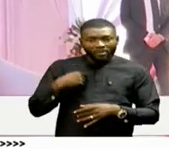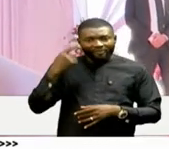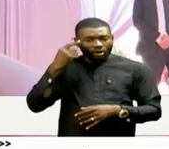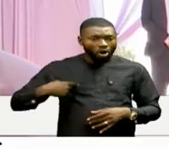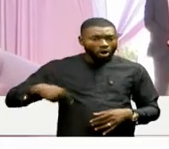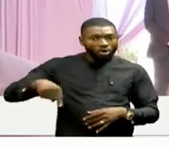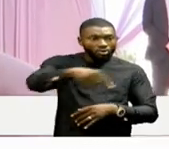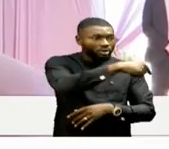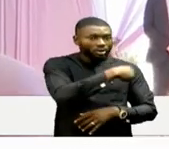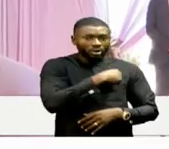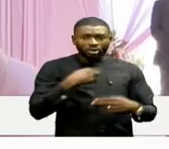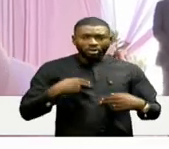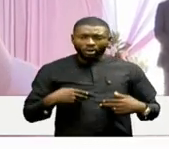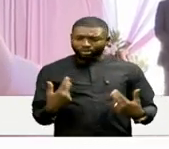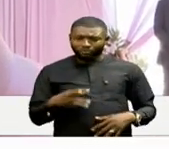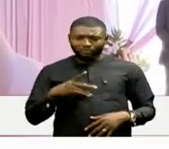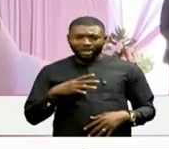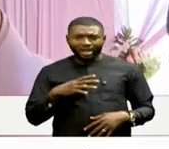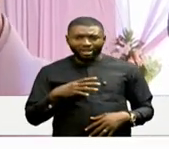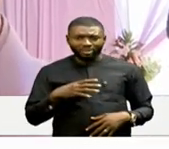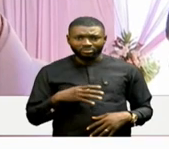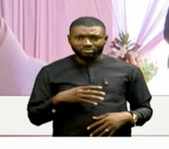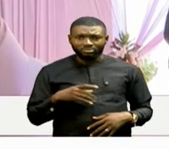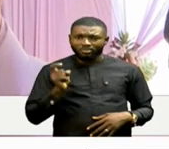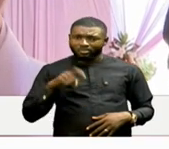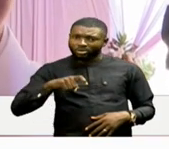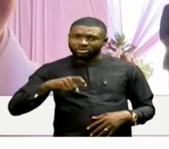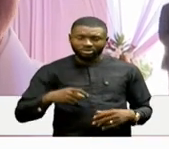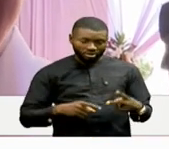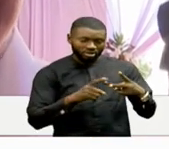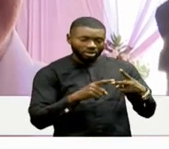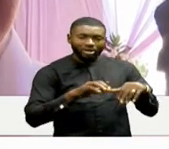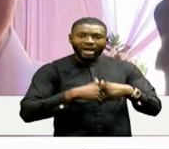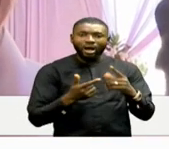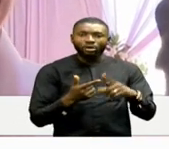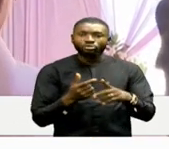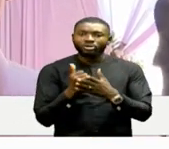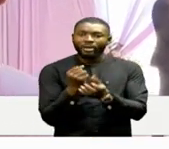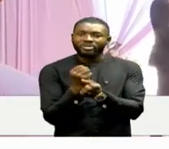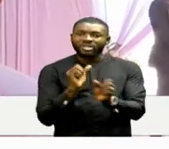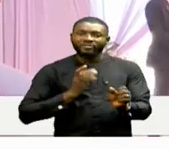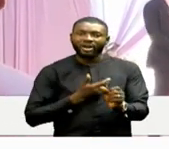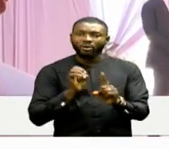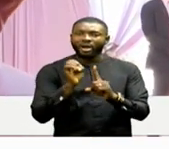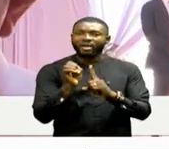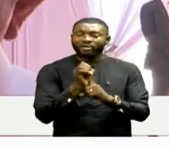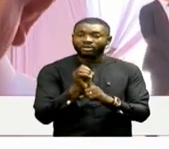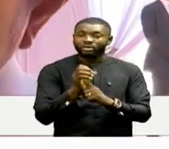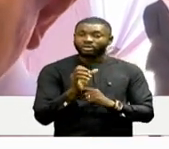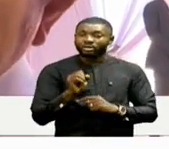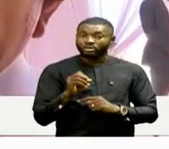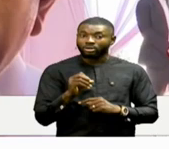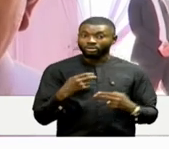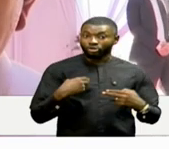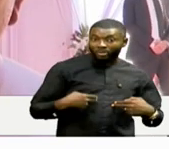humanity is only one, there is no colors. And the second one, how to save our environment. So